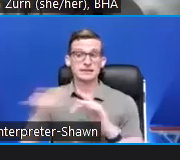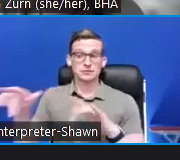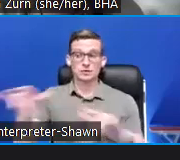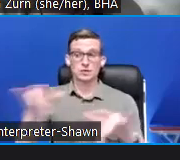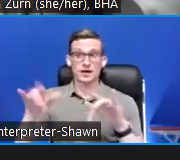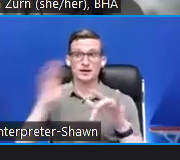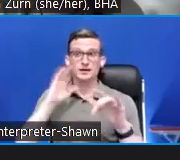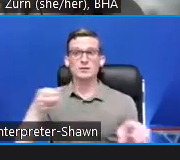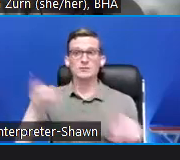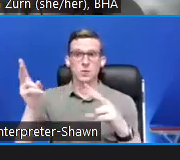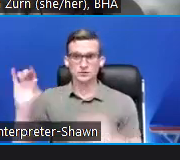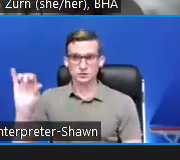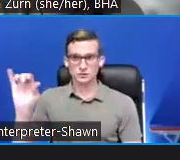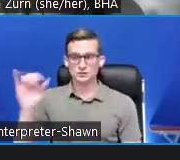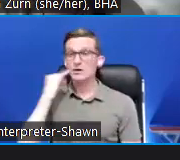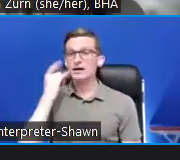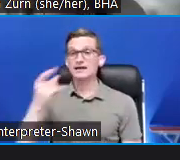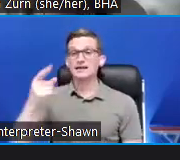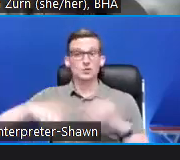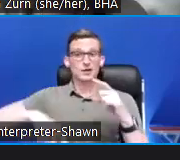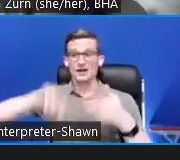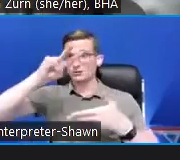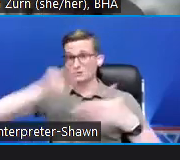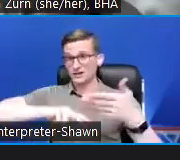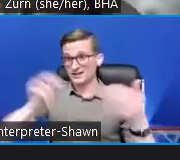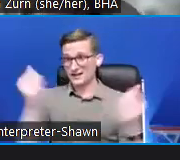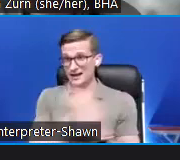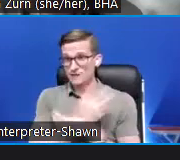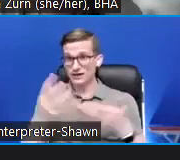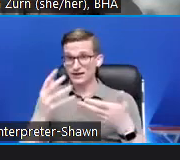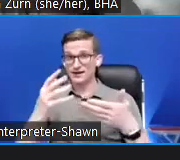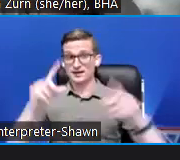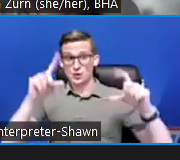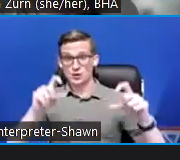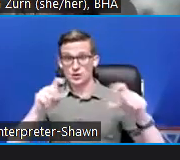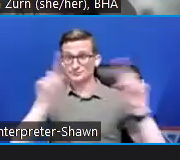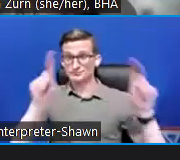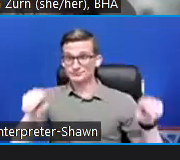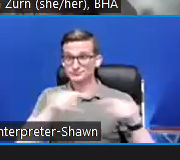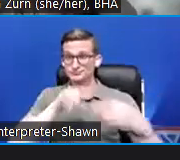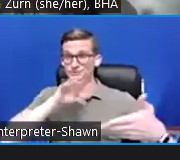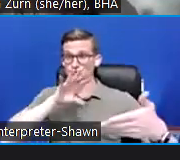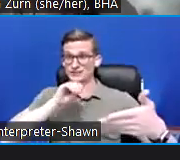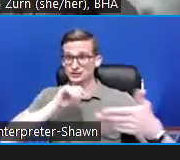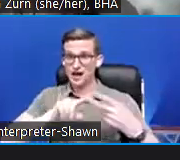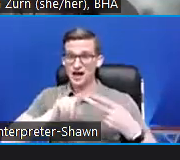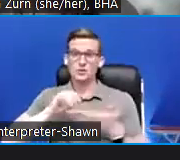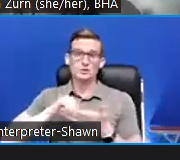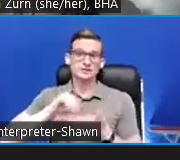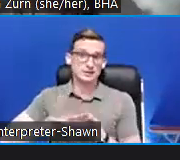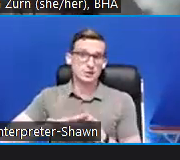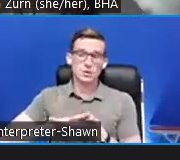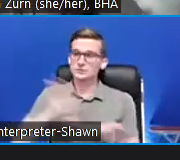able to read everything or grab a screenshot or take a note, we will have all of these available for you following